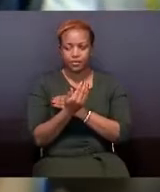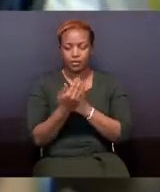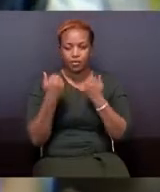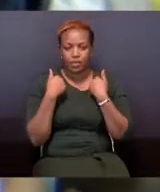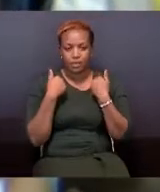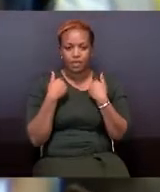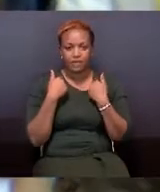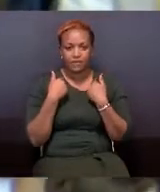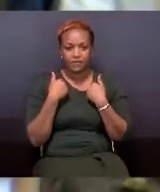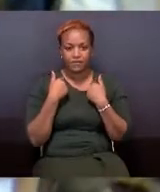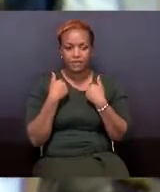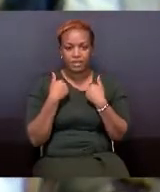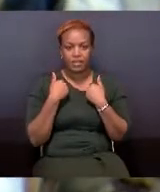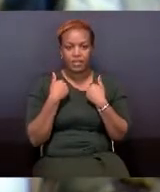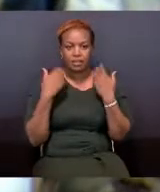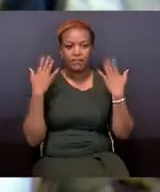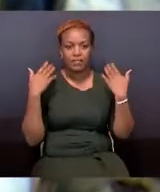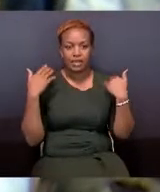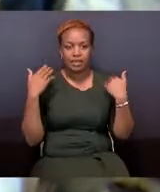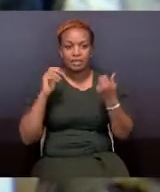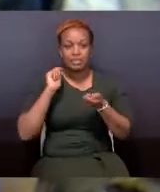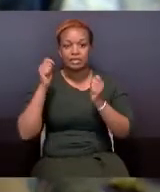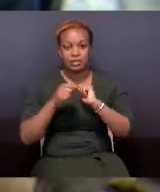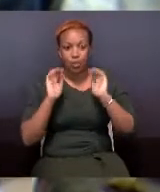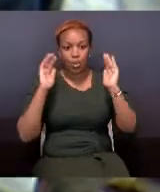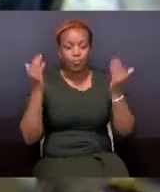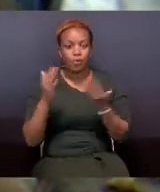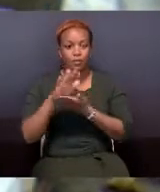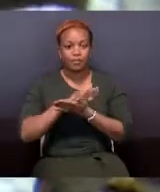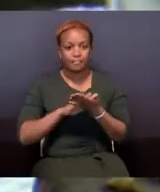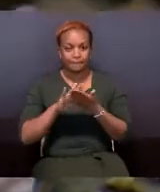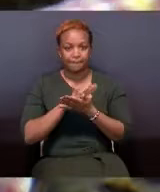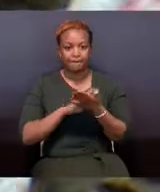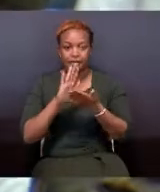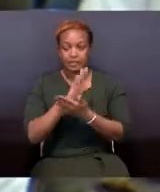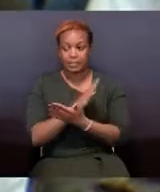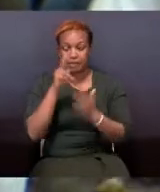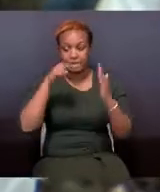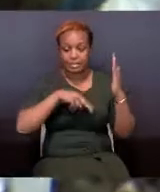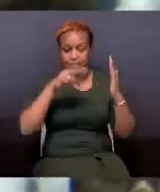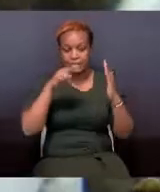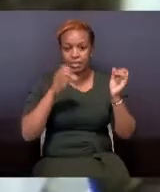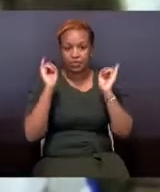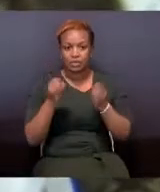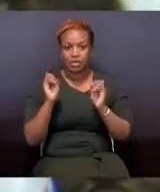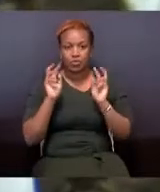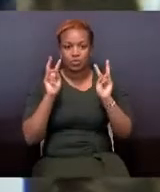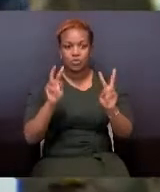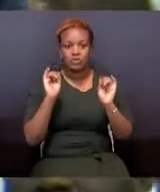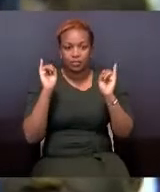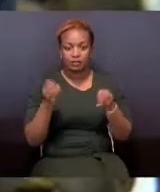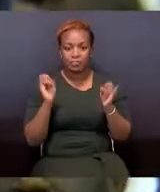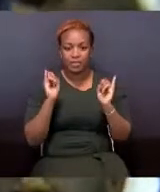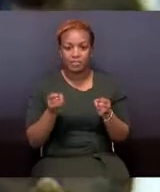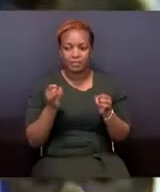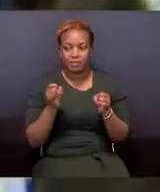are in a ever-changing global environment. Some might read the news and watch the news about the war in